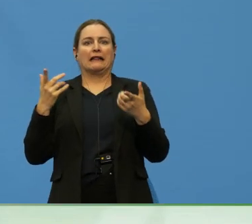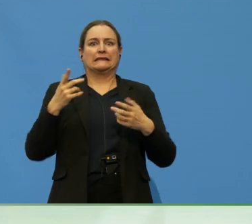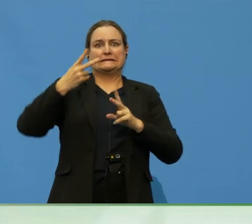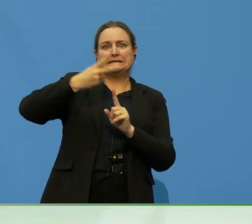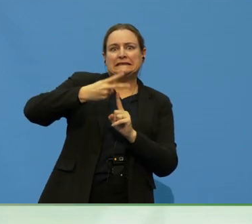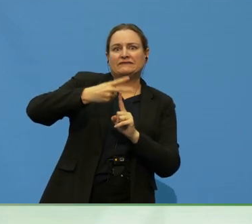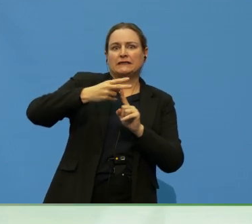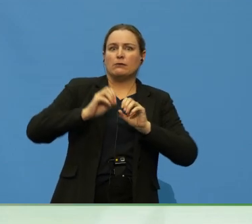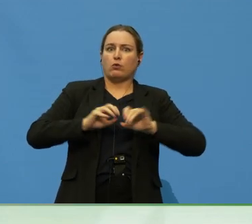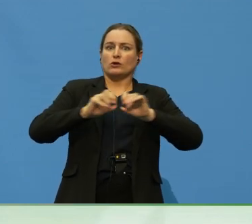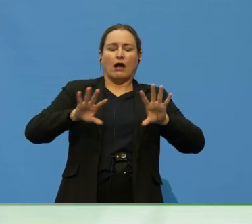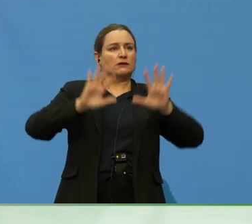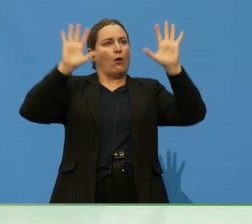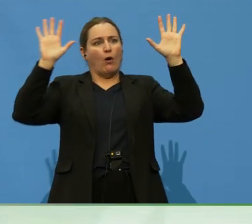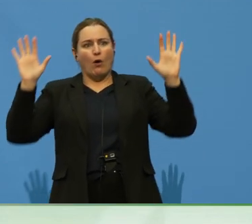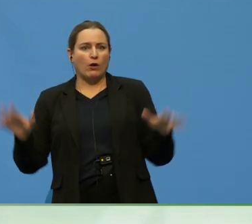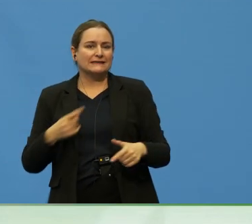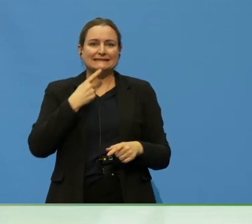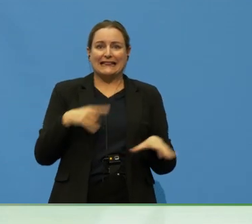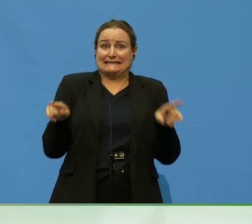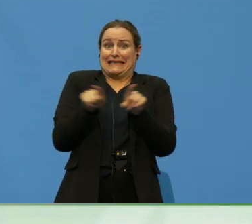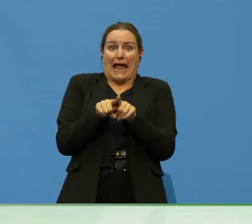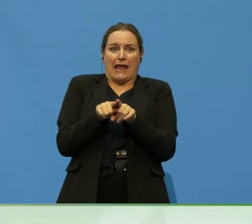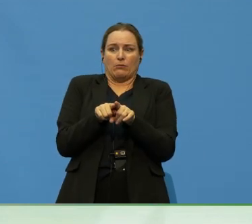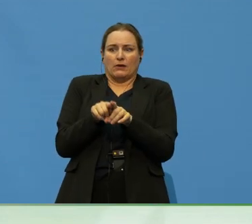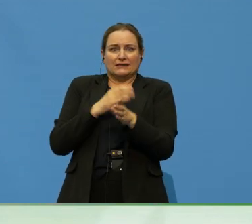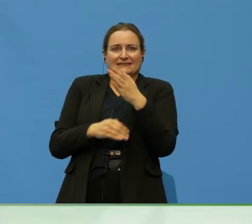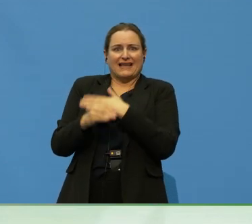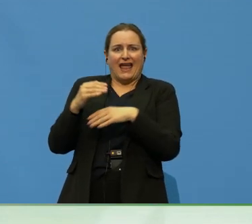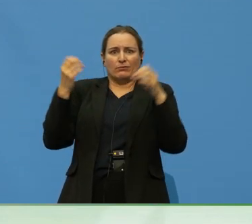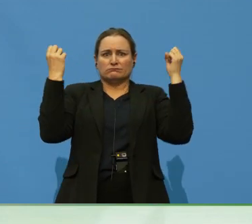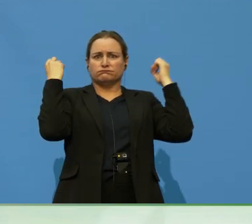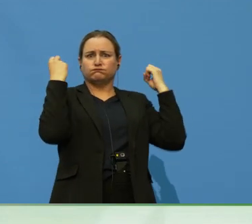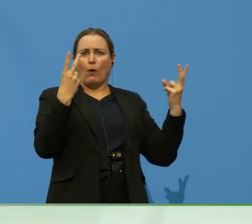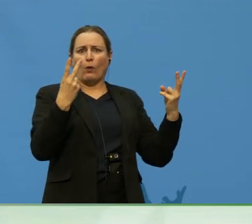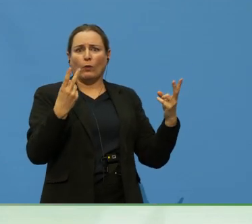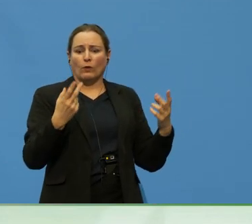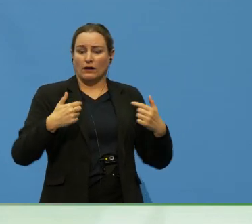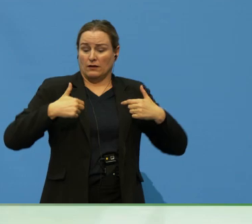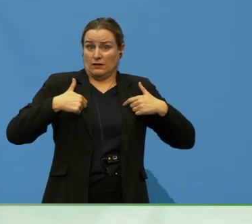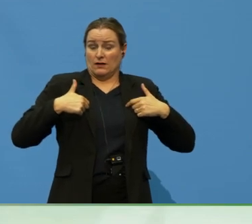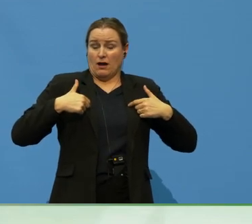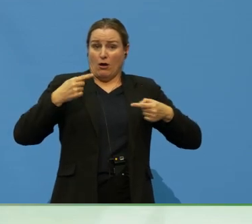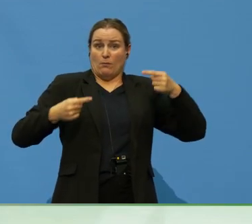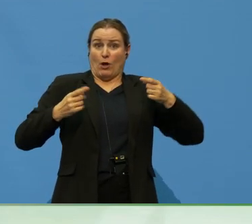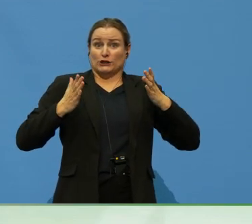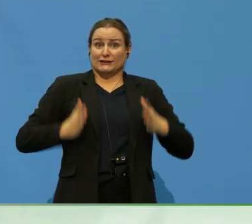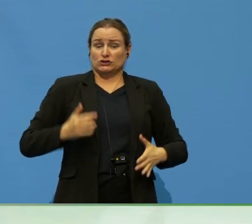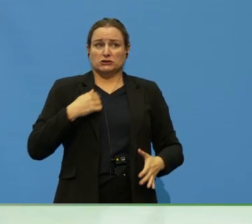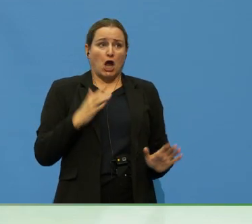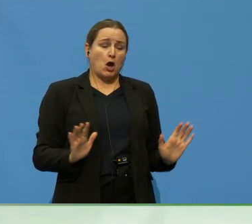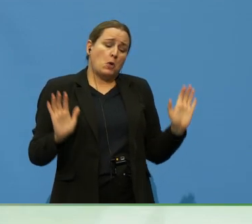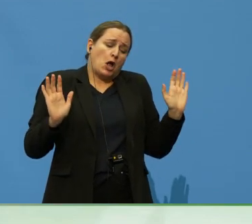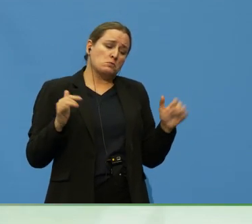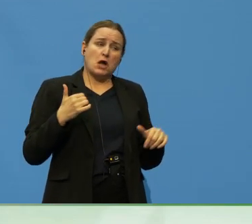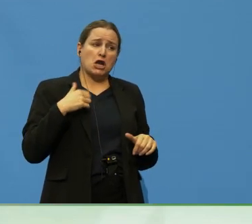thing, it couldn't be ignored. And politicians, we didn't get to say, well, that's not what I heard from the last